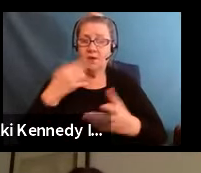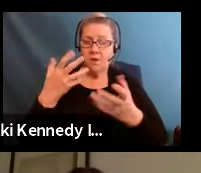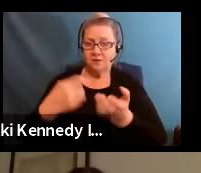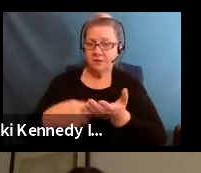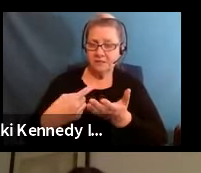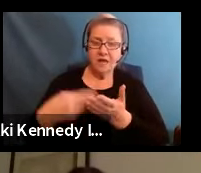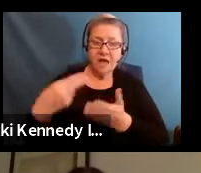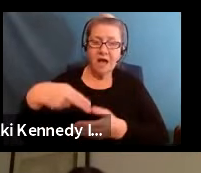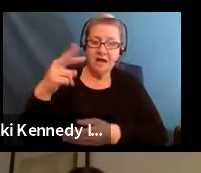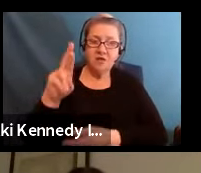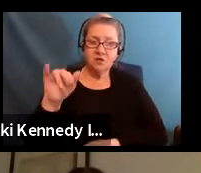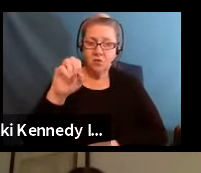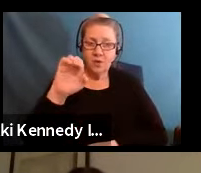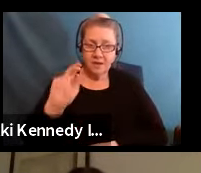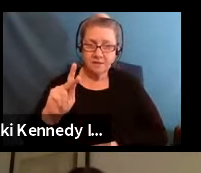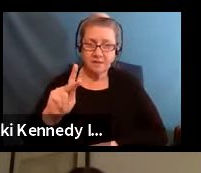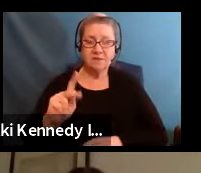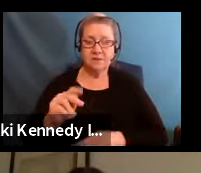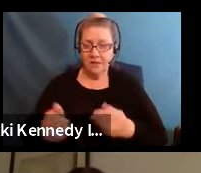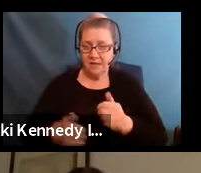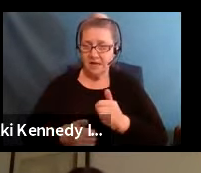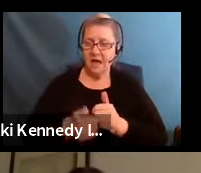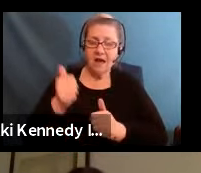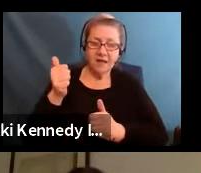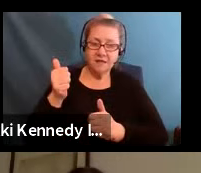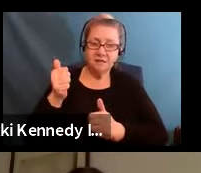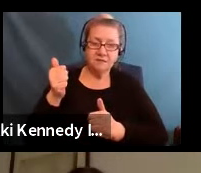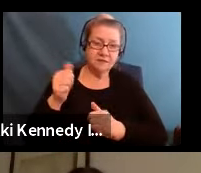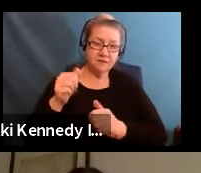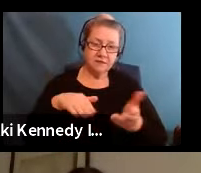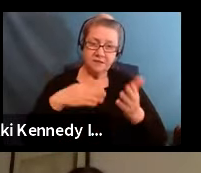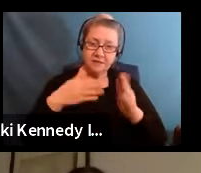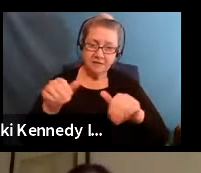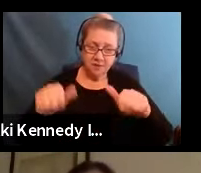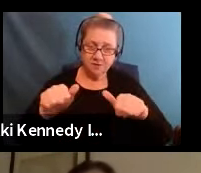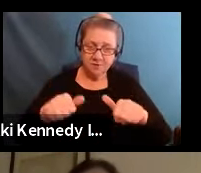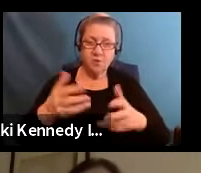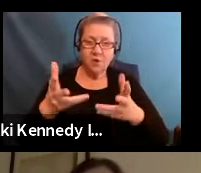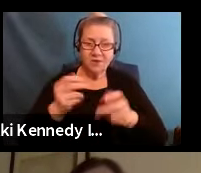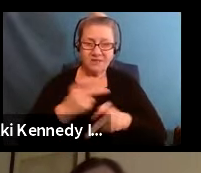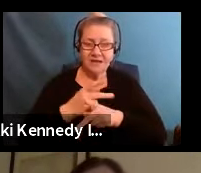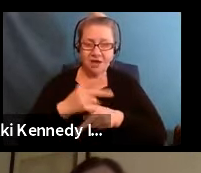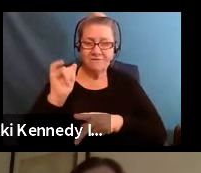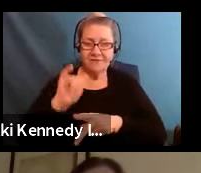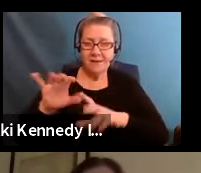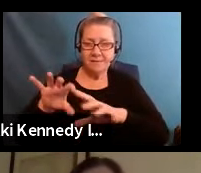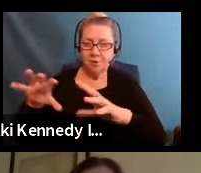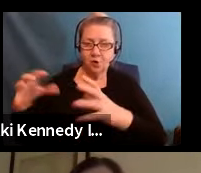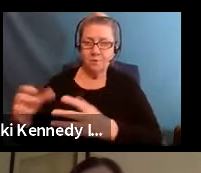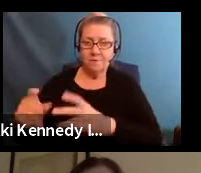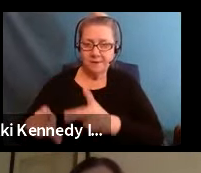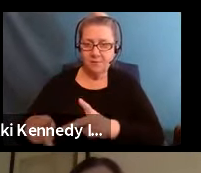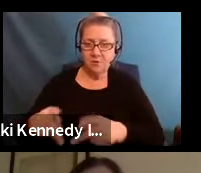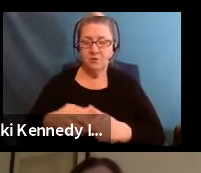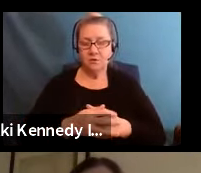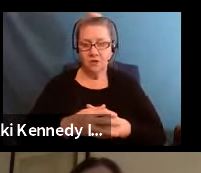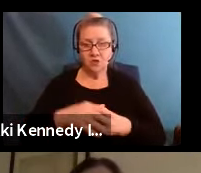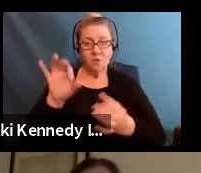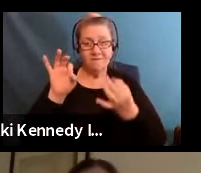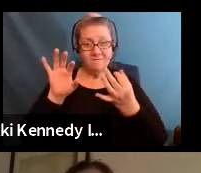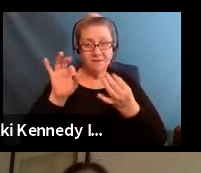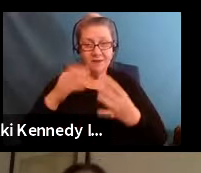hospitalization, ICUs, and deaths, and the impact that has on society in general. And so the feedback that we got is